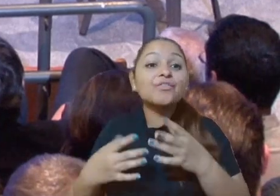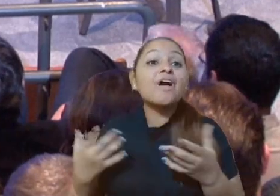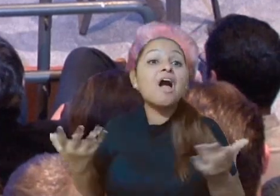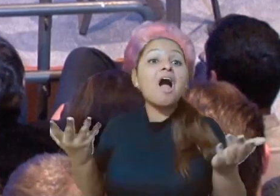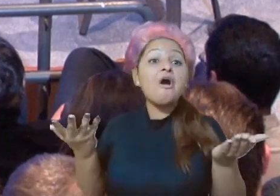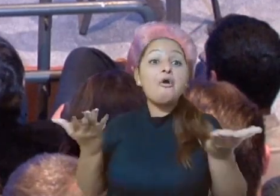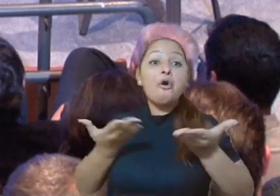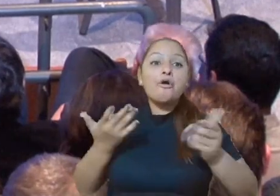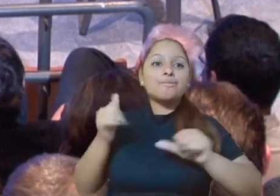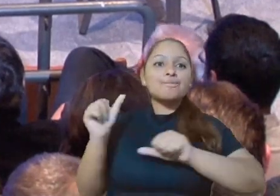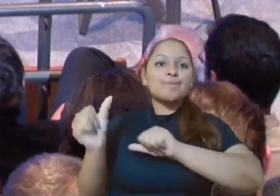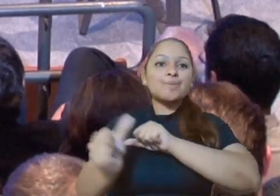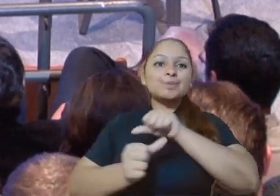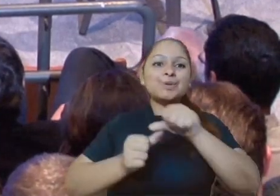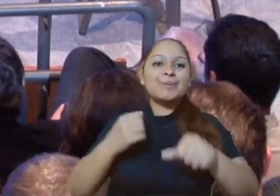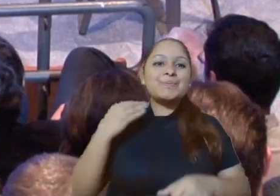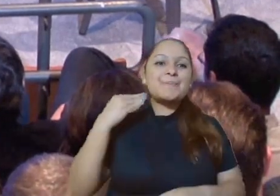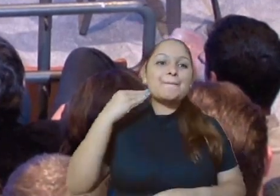the consumer needs.